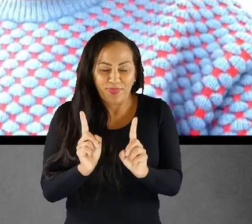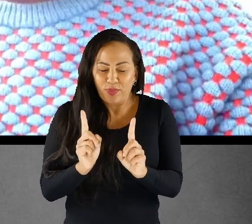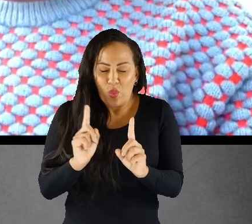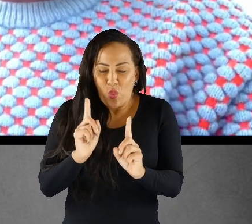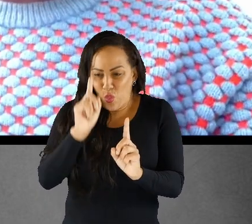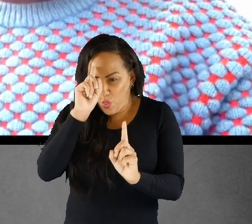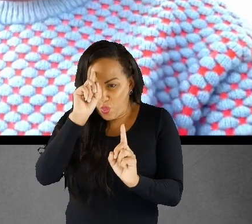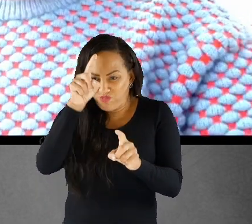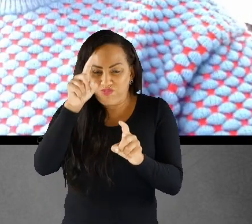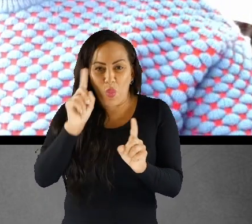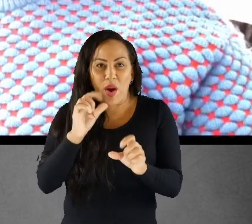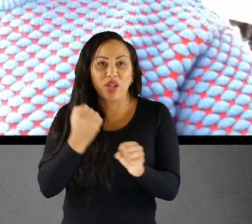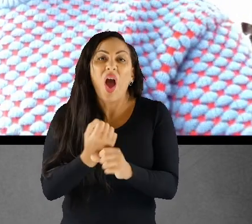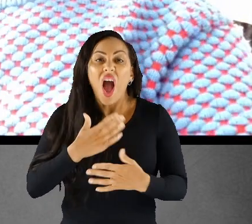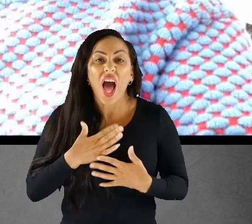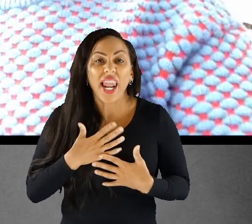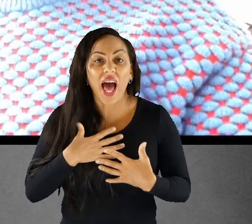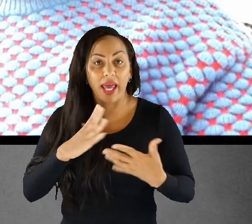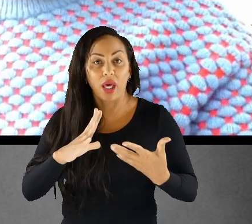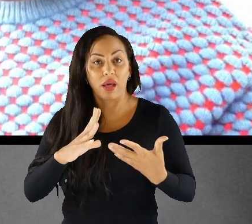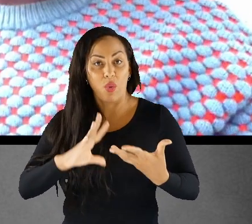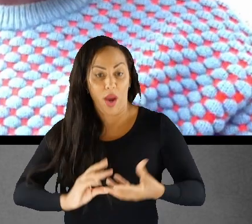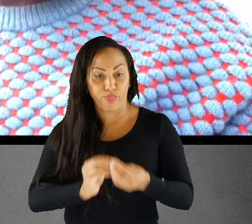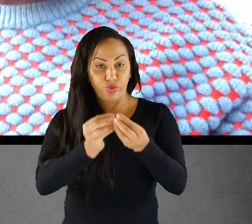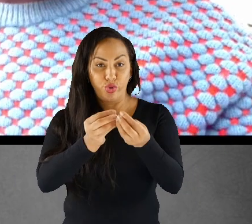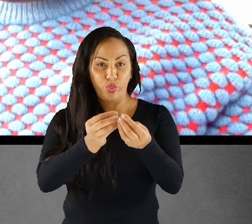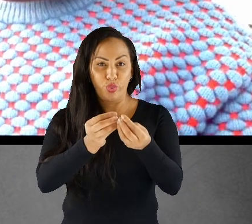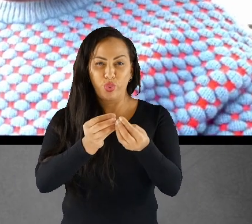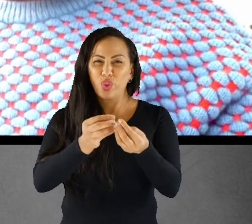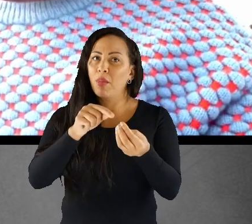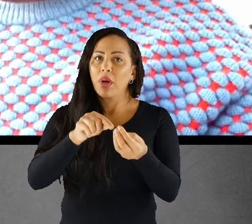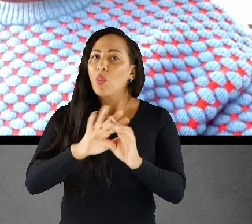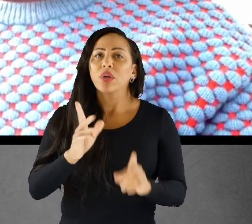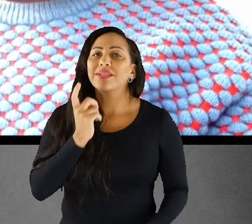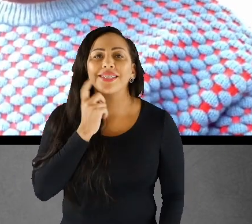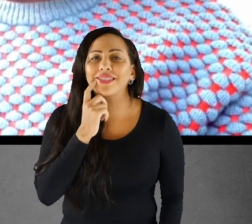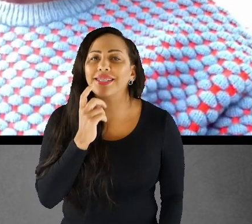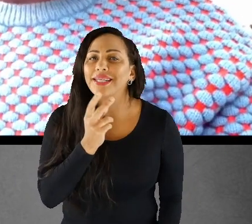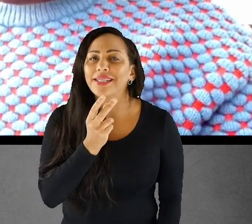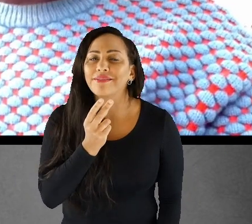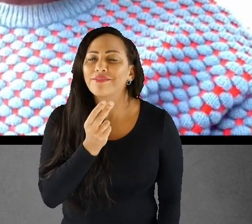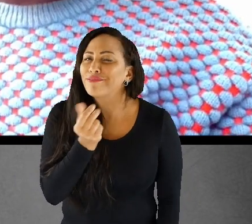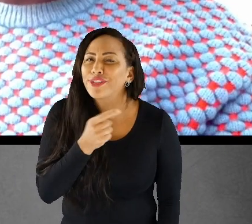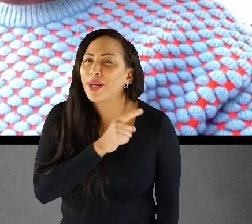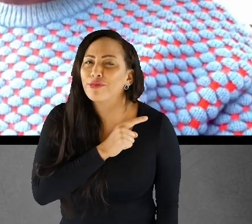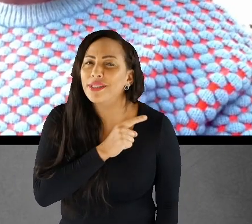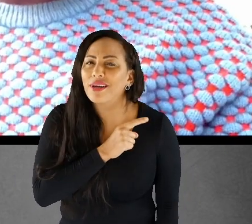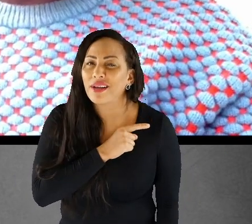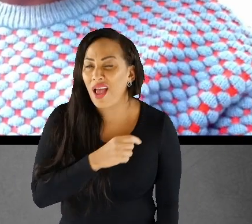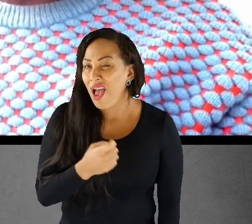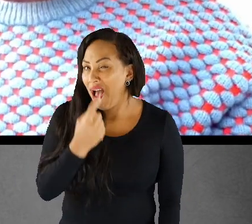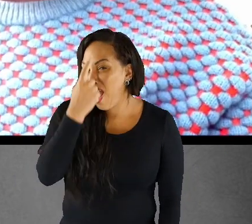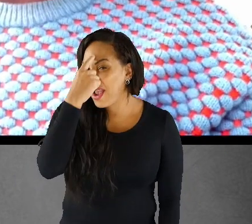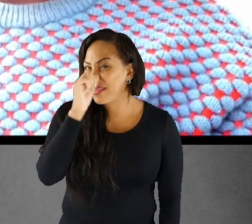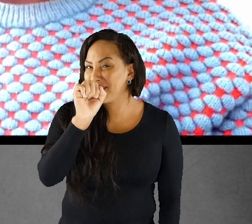think what I could do for it. I like what I did, but it for me, it didn't come easy this time for some